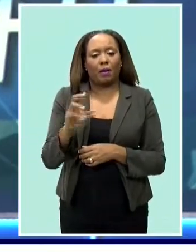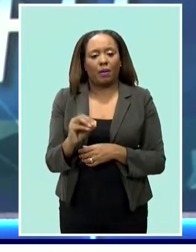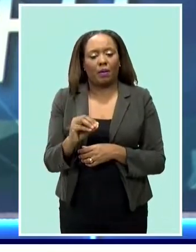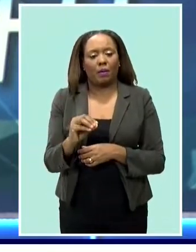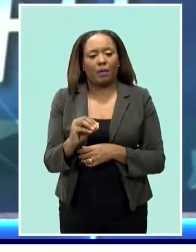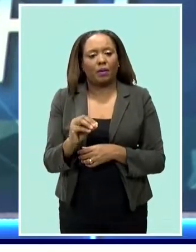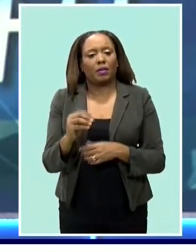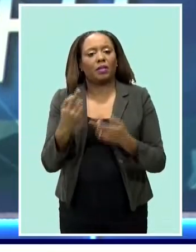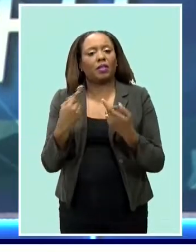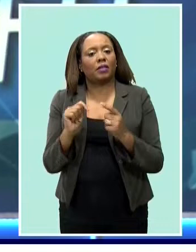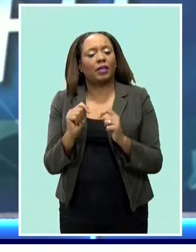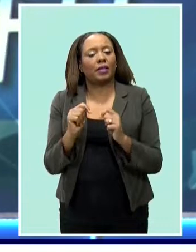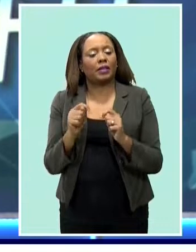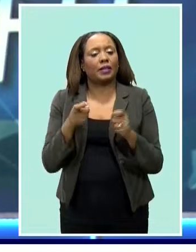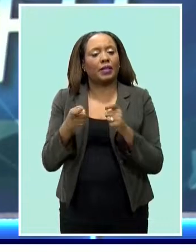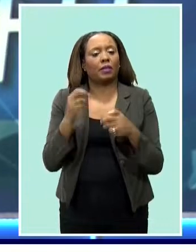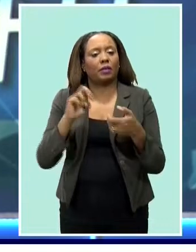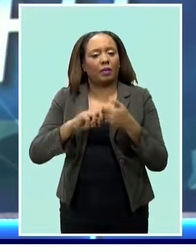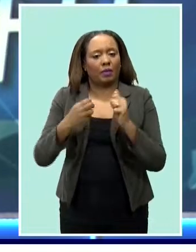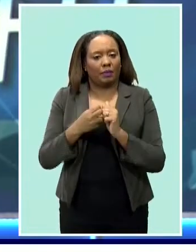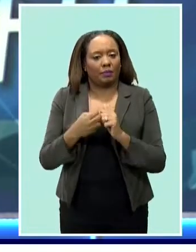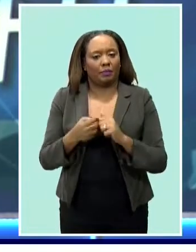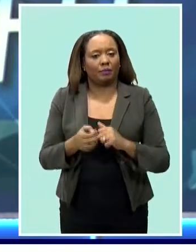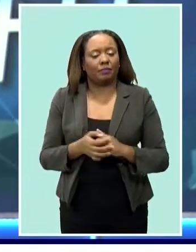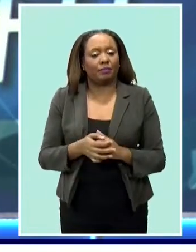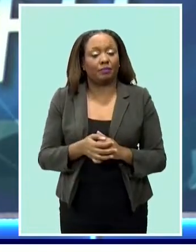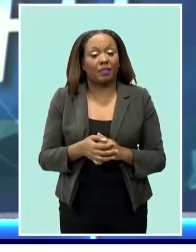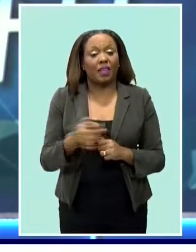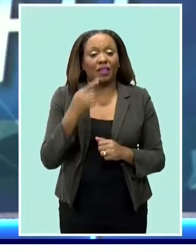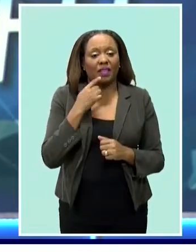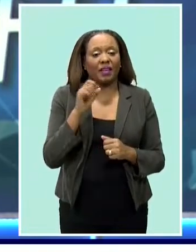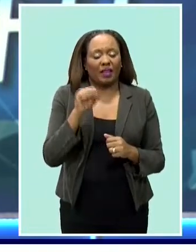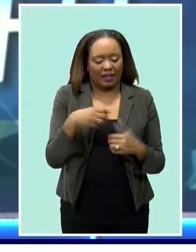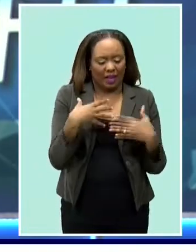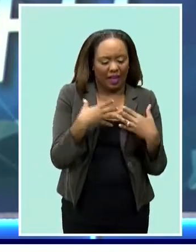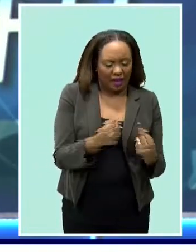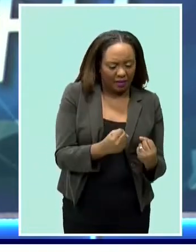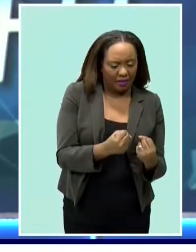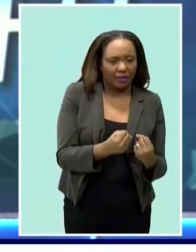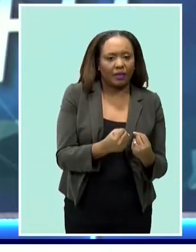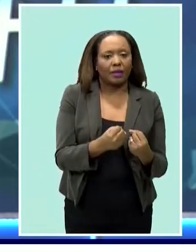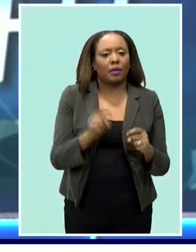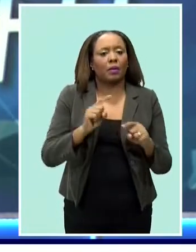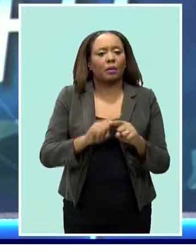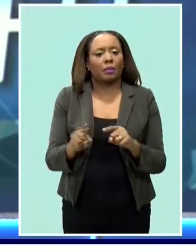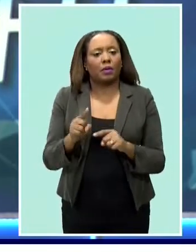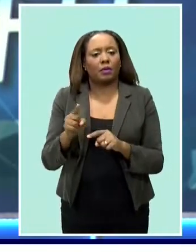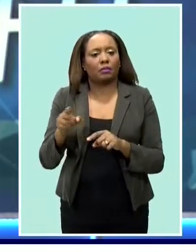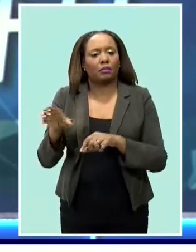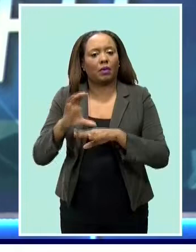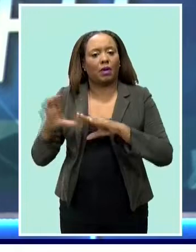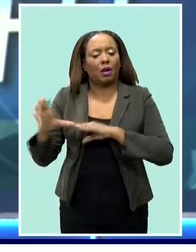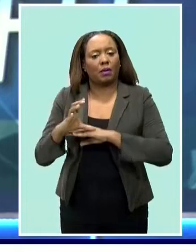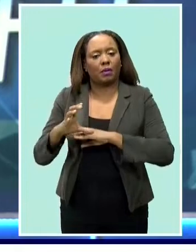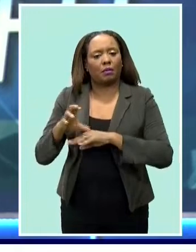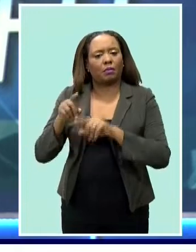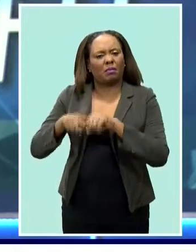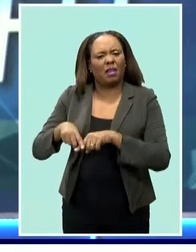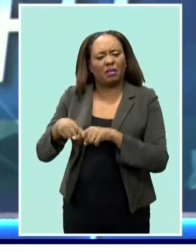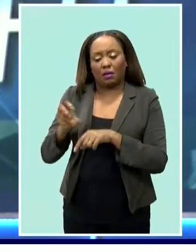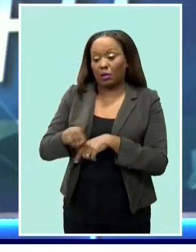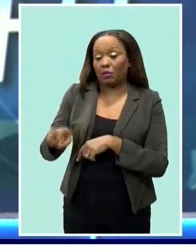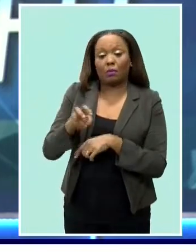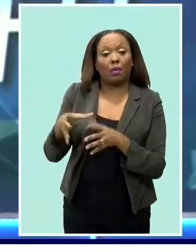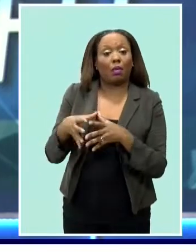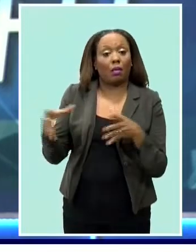of antimicrobial resistance. He says along with the health component, the region's high dependence on tourism makes it important for